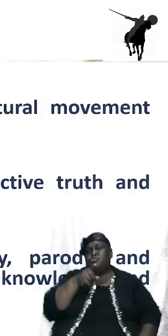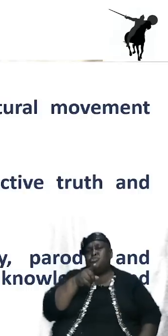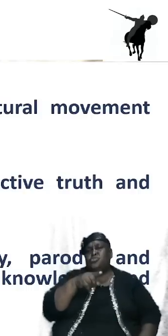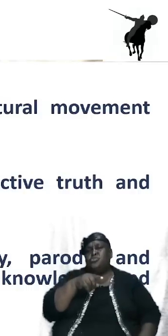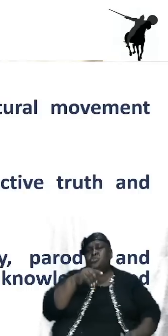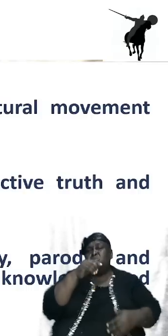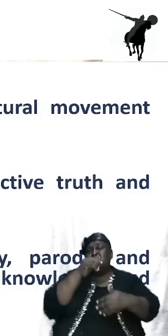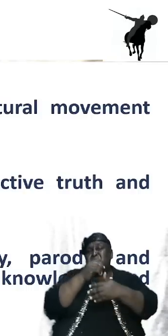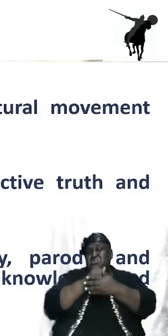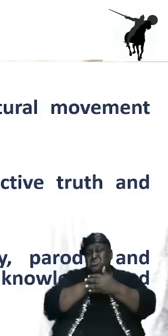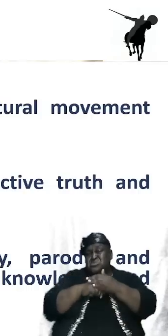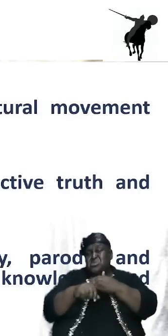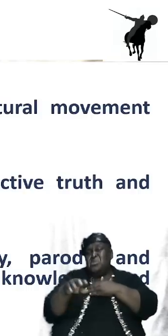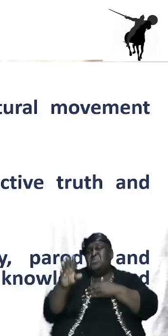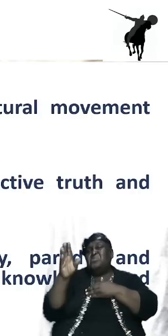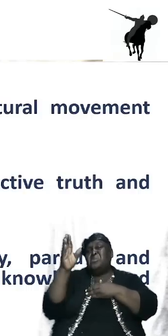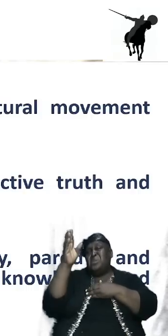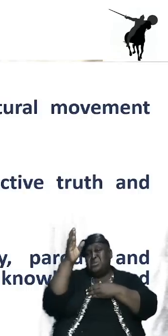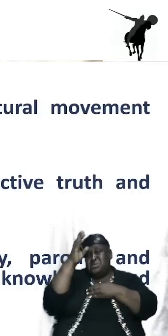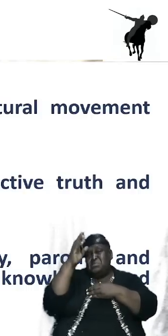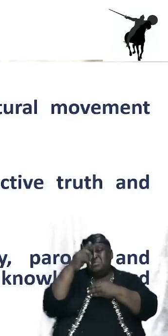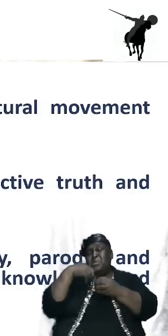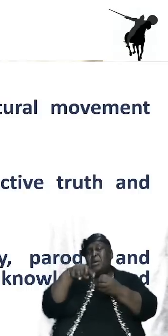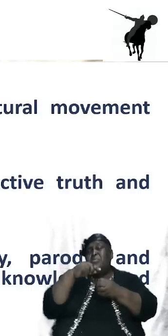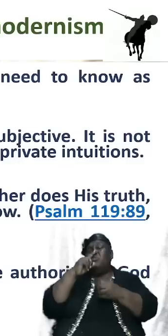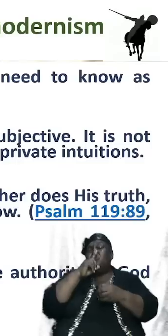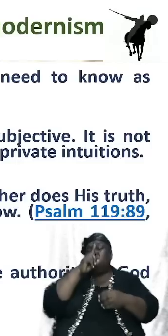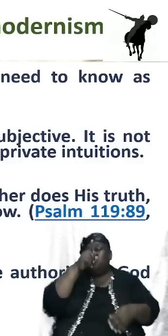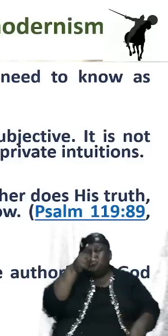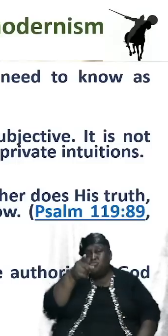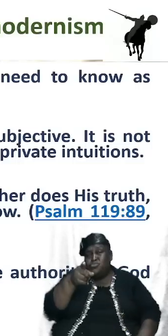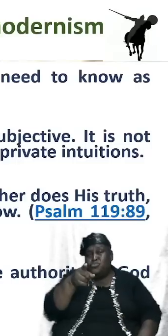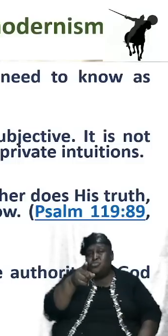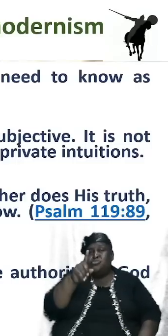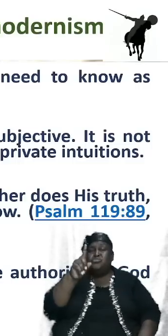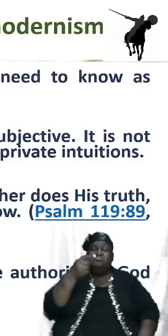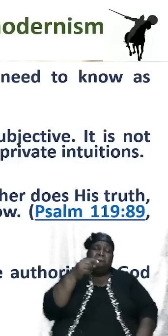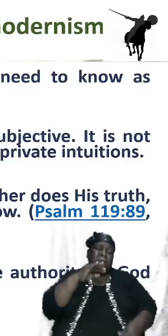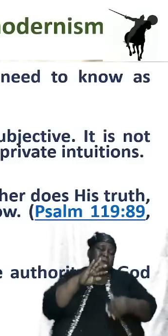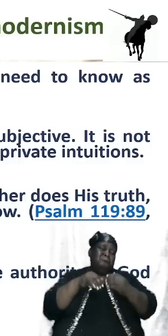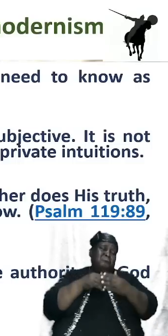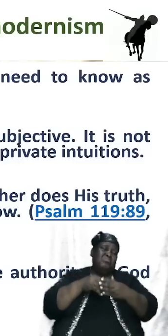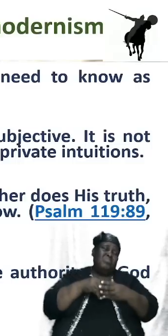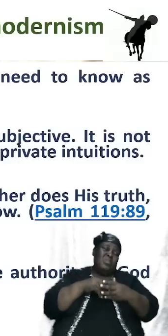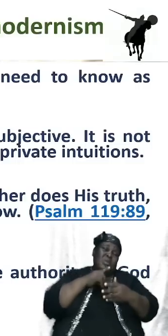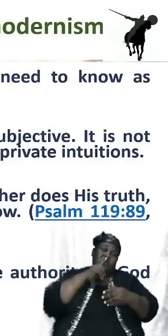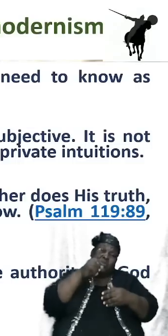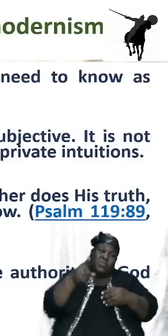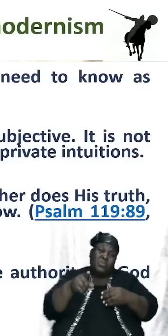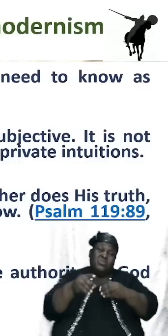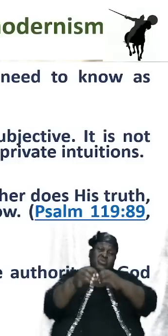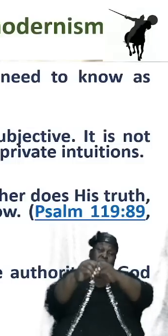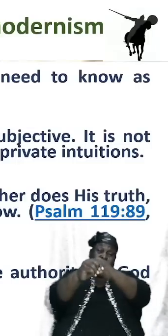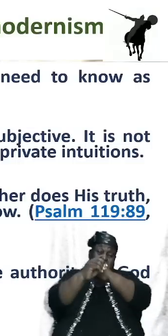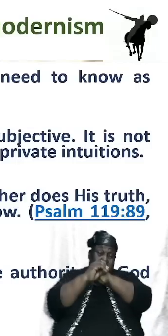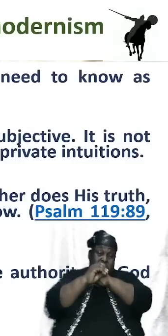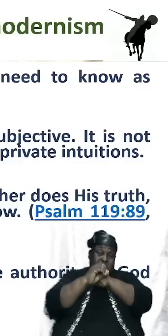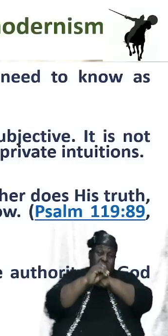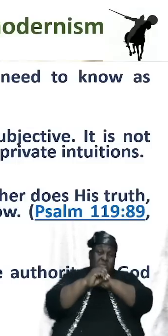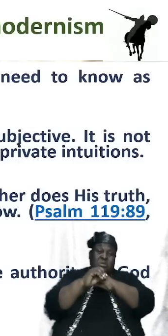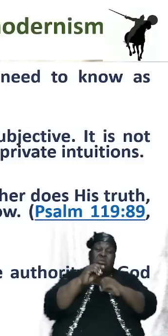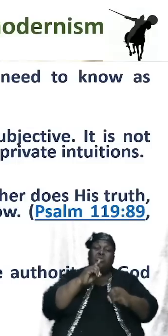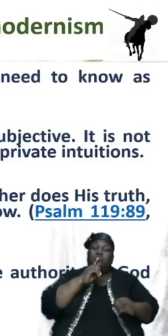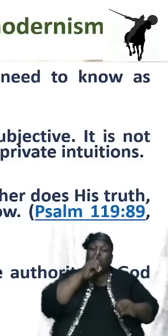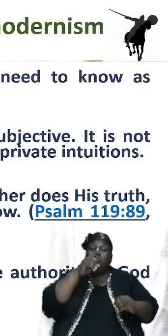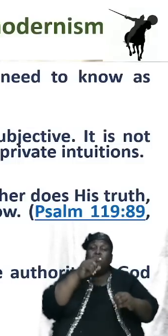some concept about truth that we need to understand. First of all, truth is objective. This means that truth is